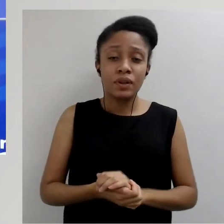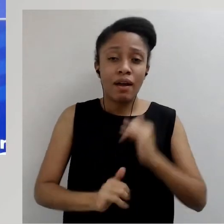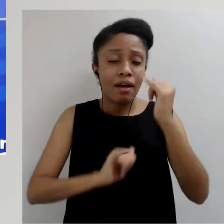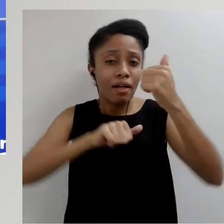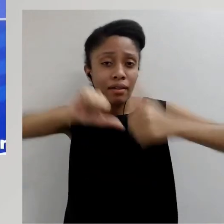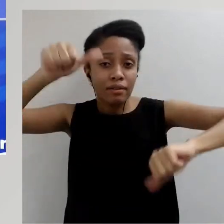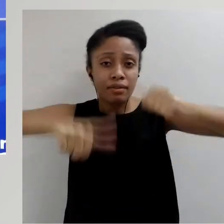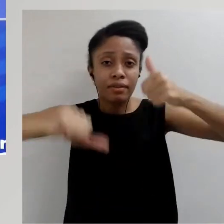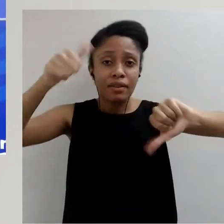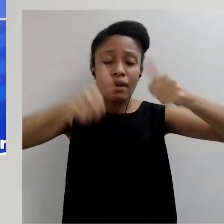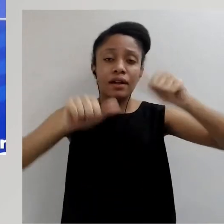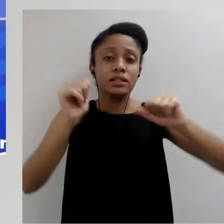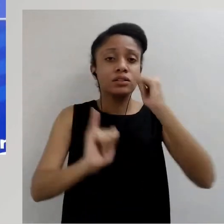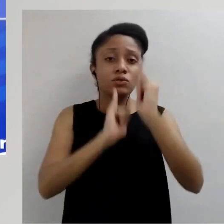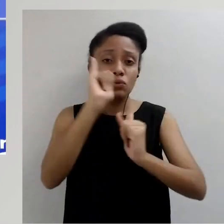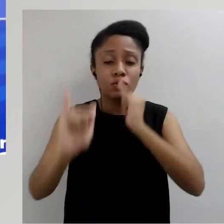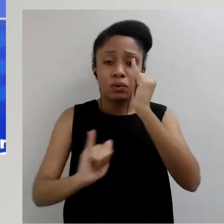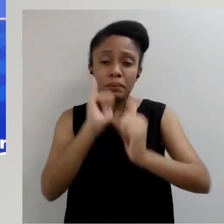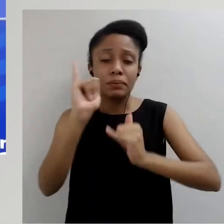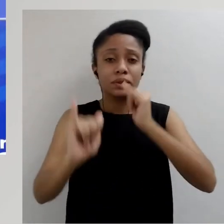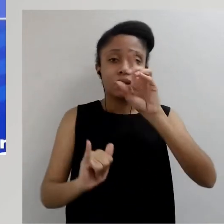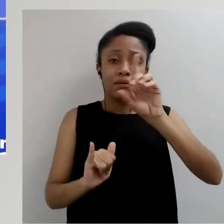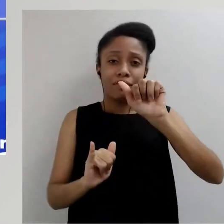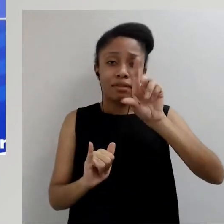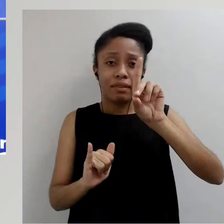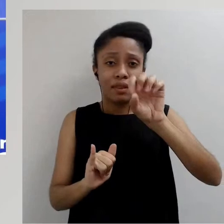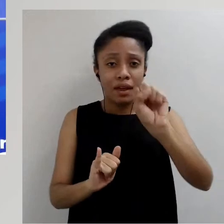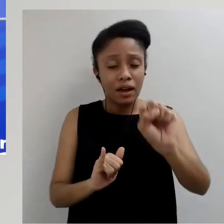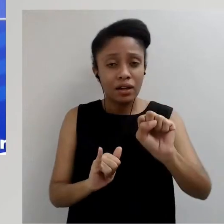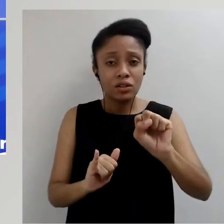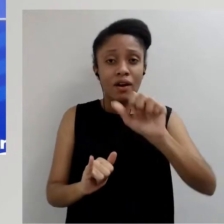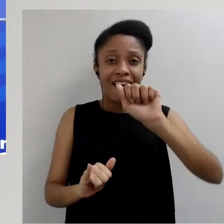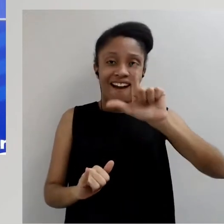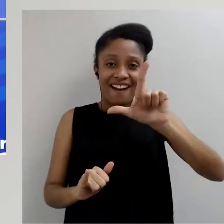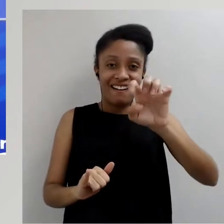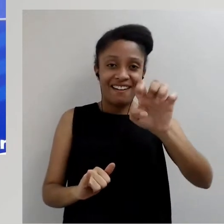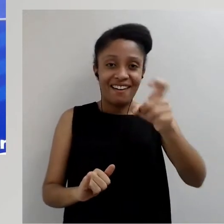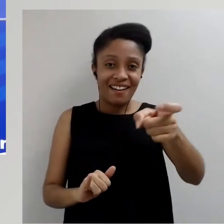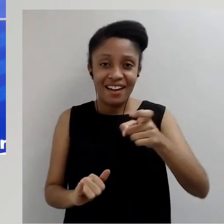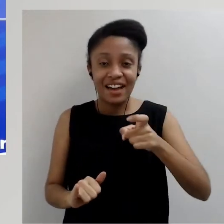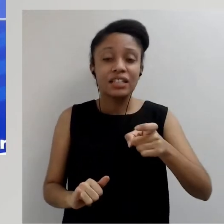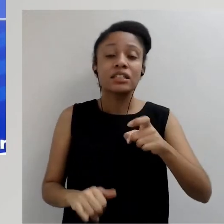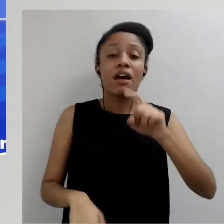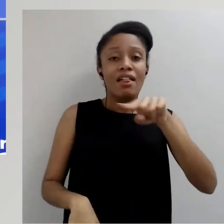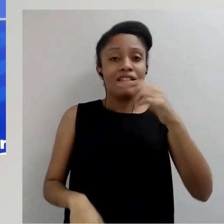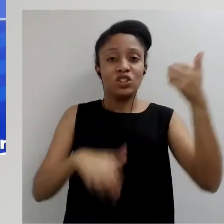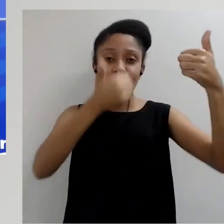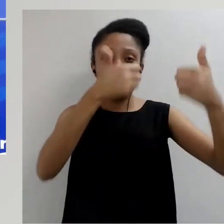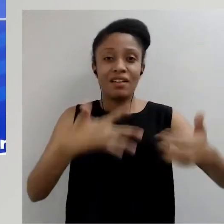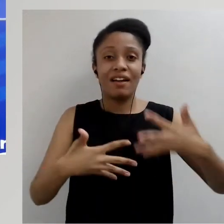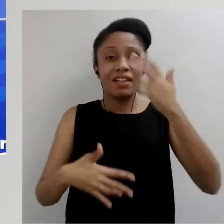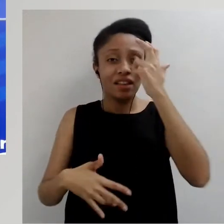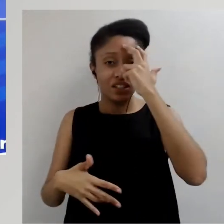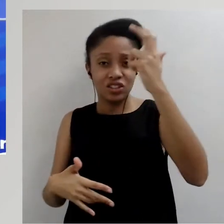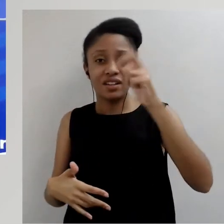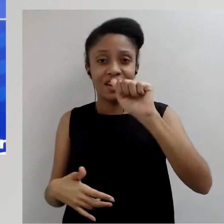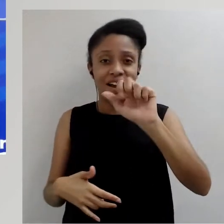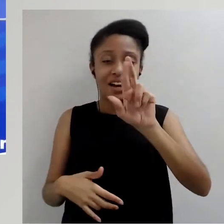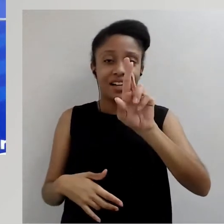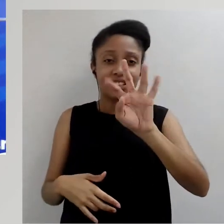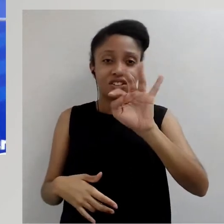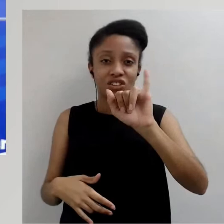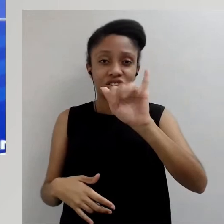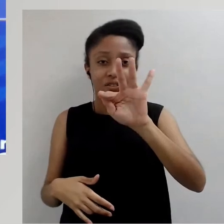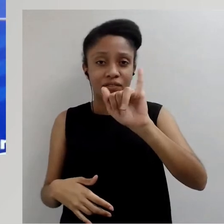system that you're going to do the data analysis that Alex called artificial intelligence, where